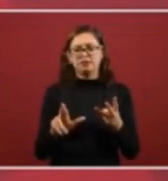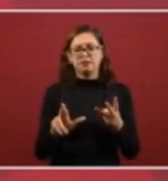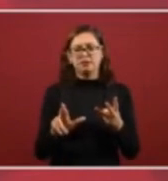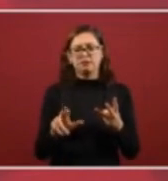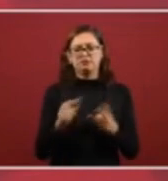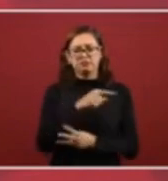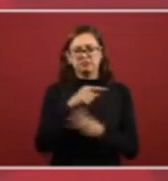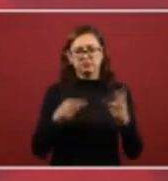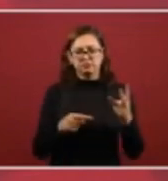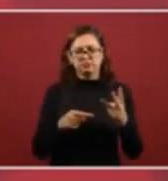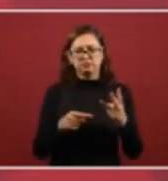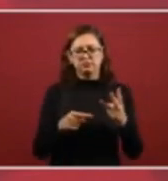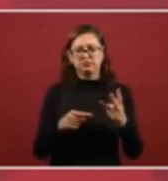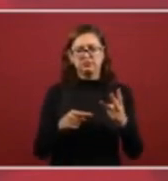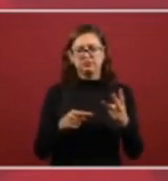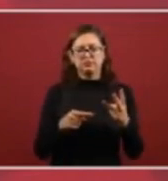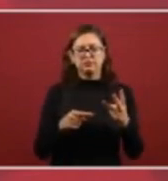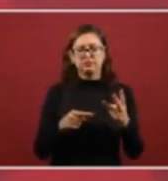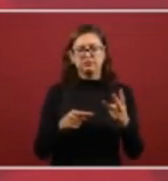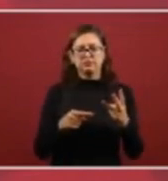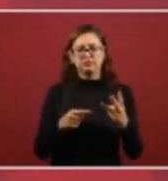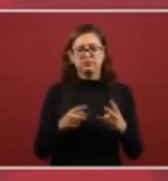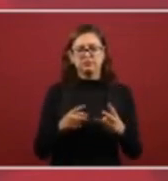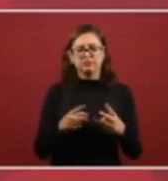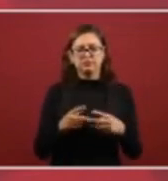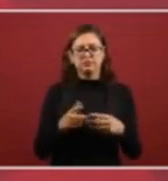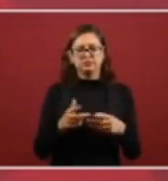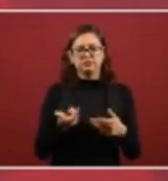The Secretary of Marines